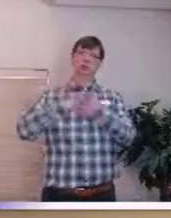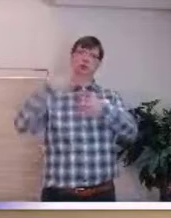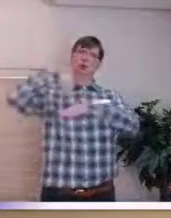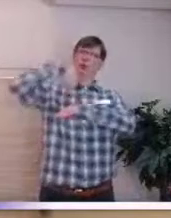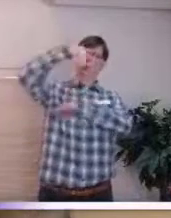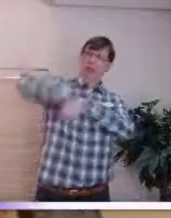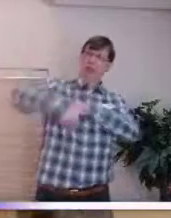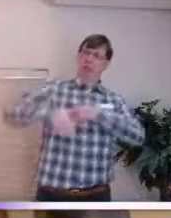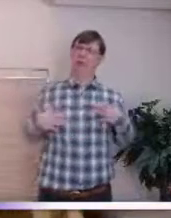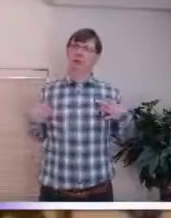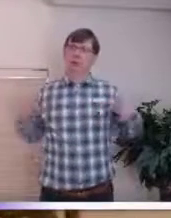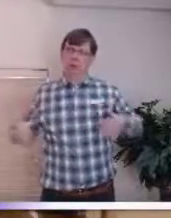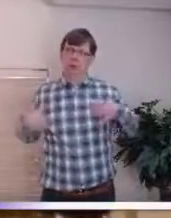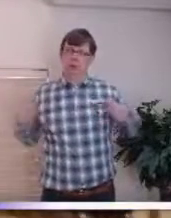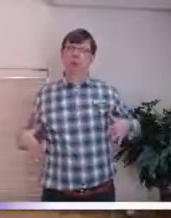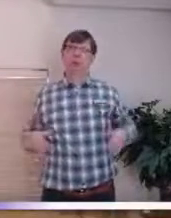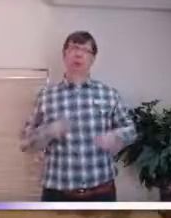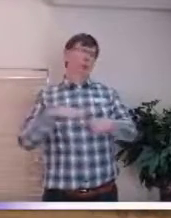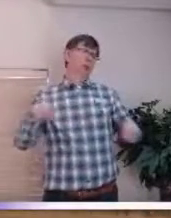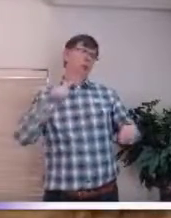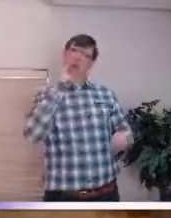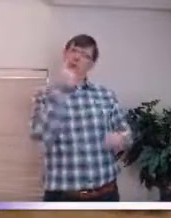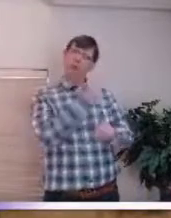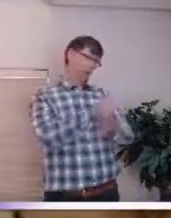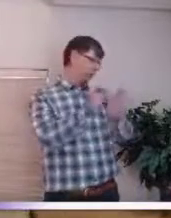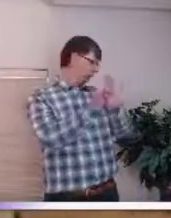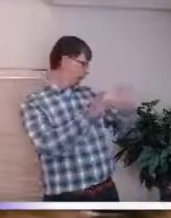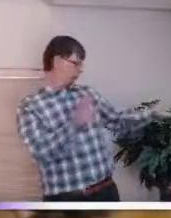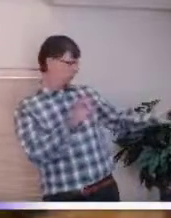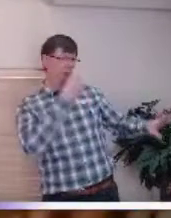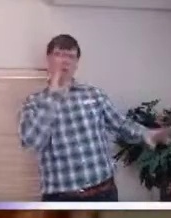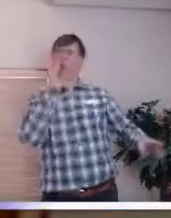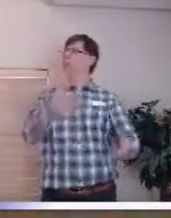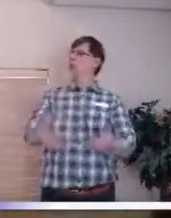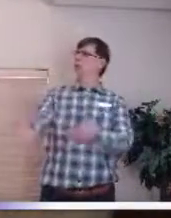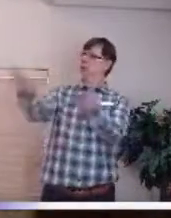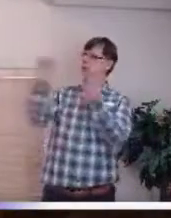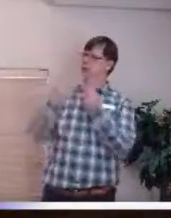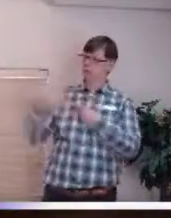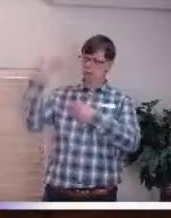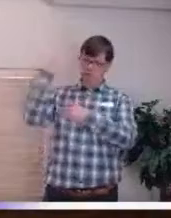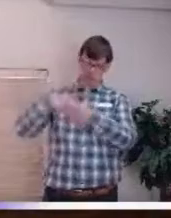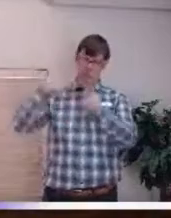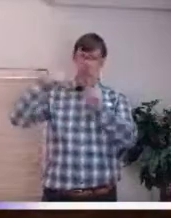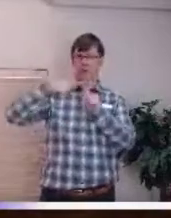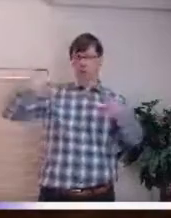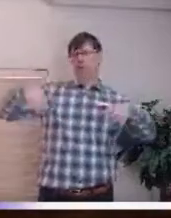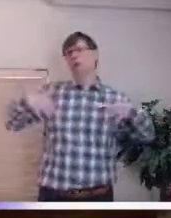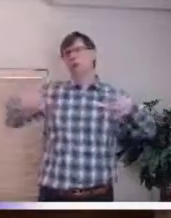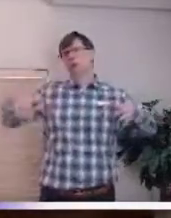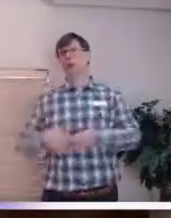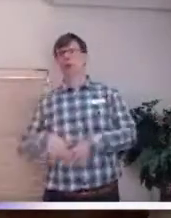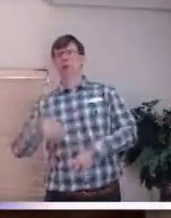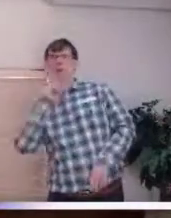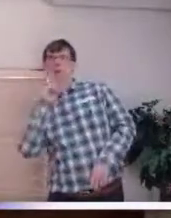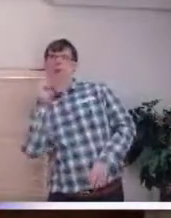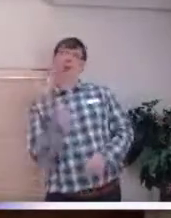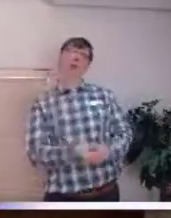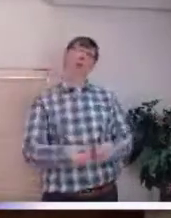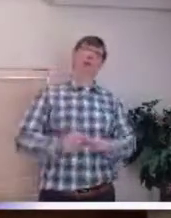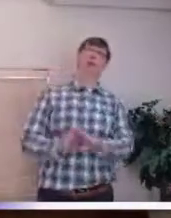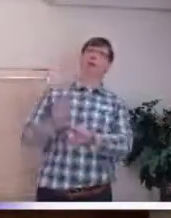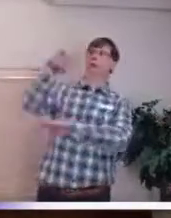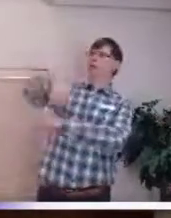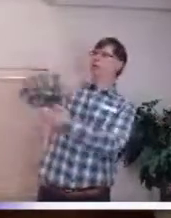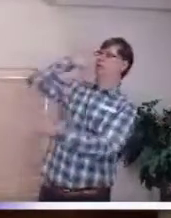feeling. And when we don't get into the feeling of things, the thinking part likes to